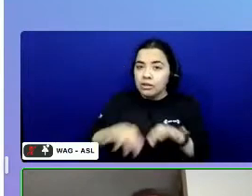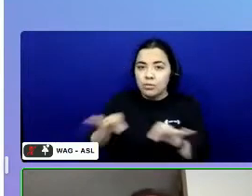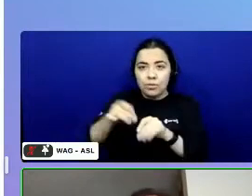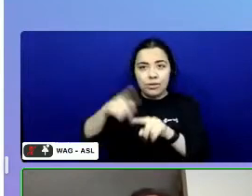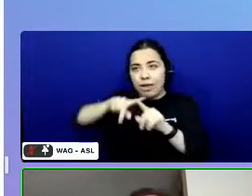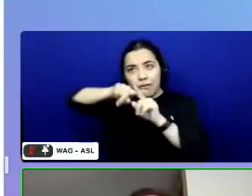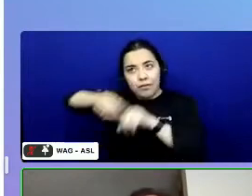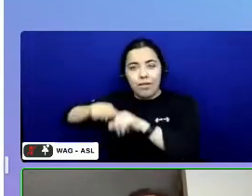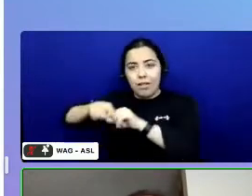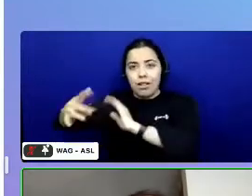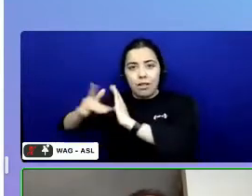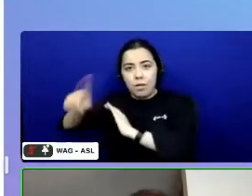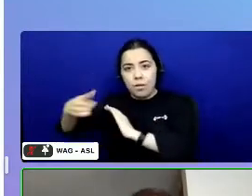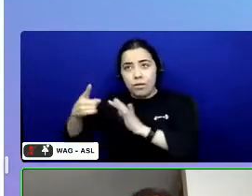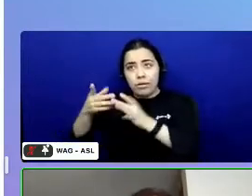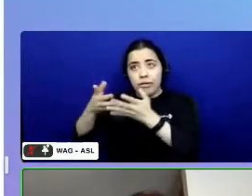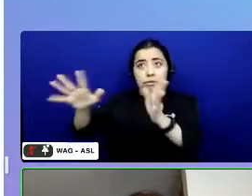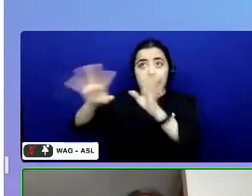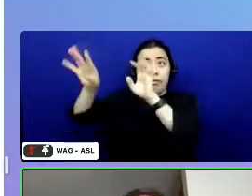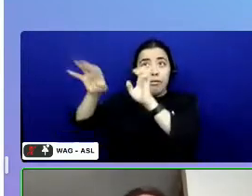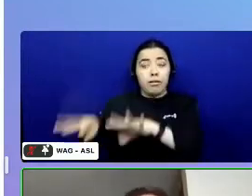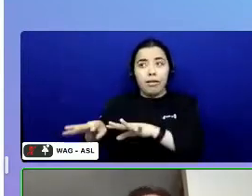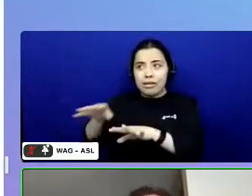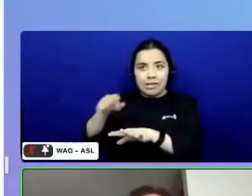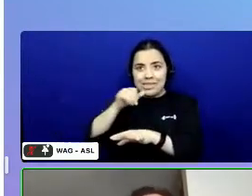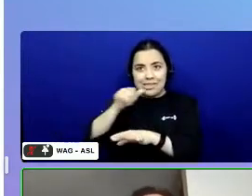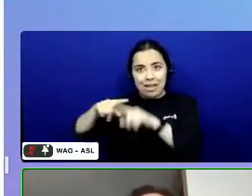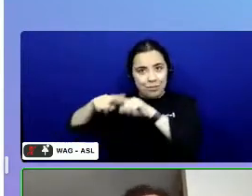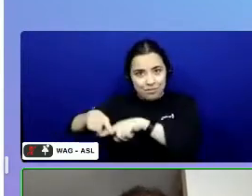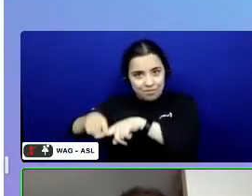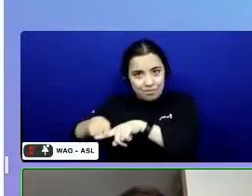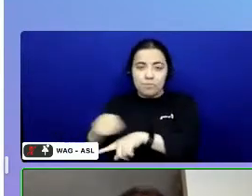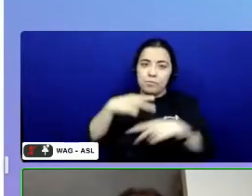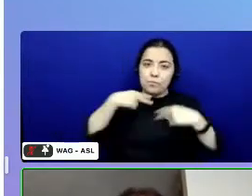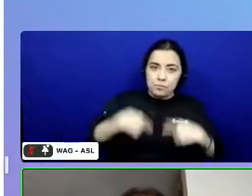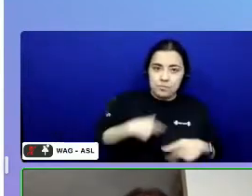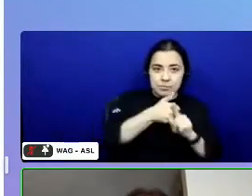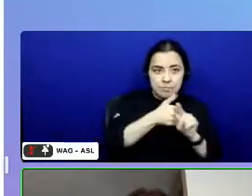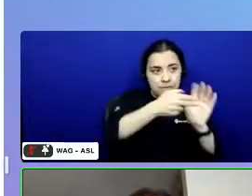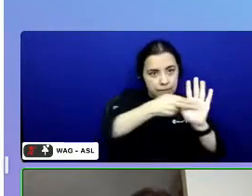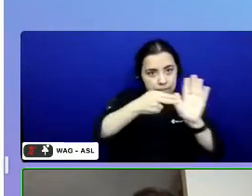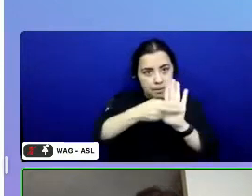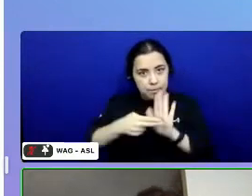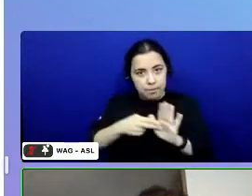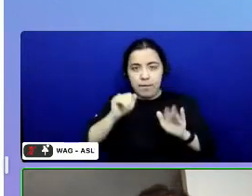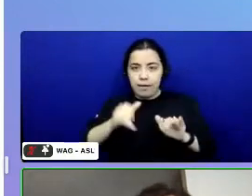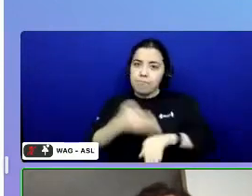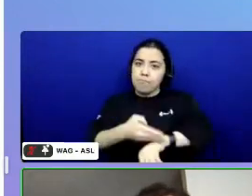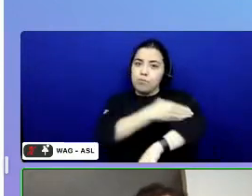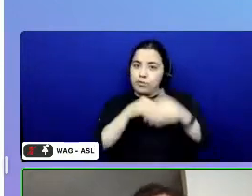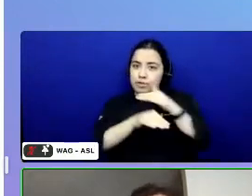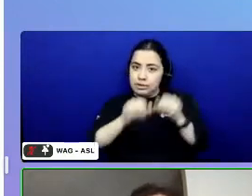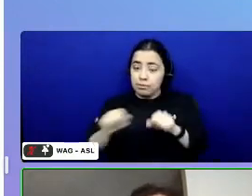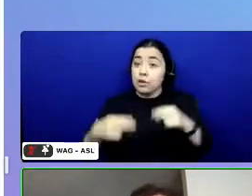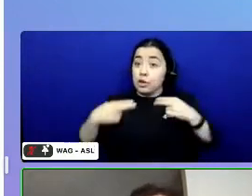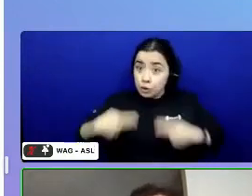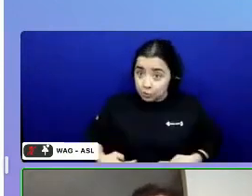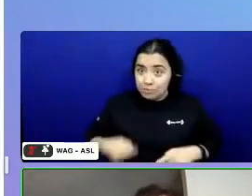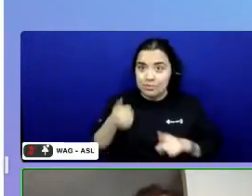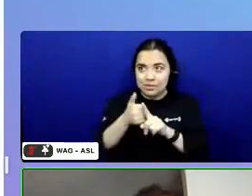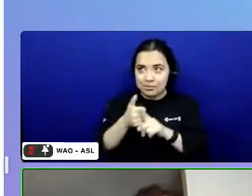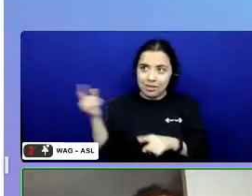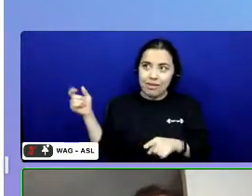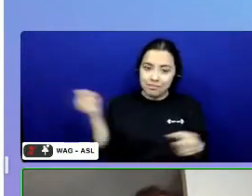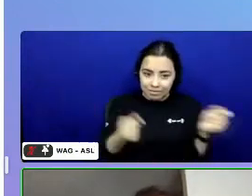and in the wild, because as we know, that is not very reliable for accessibility. So we actually have humans that we employ that